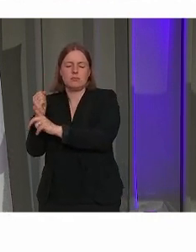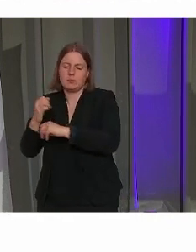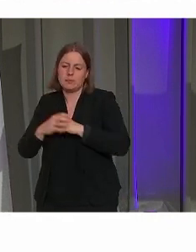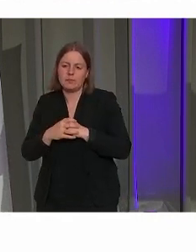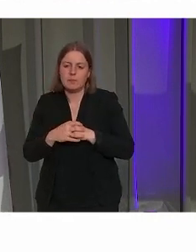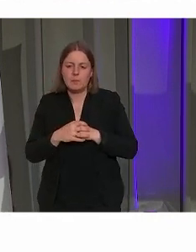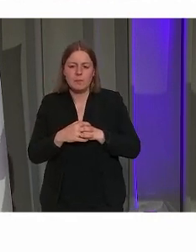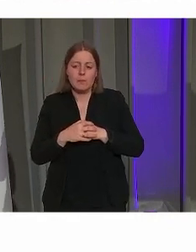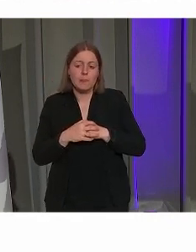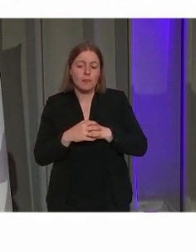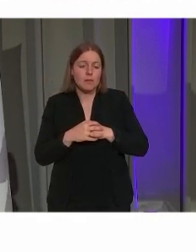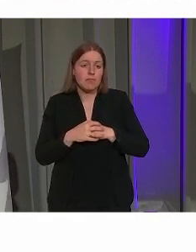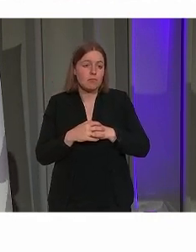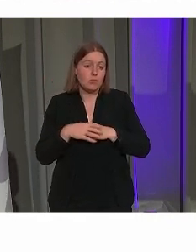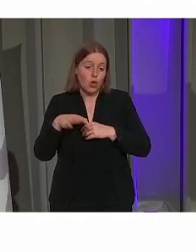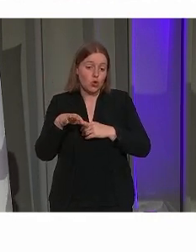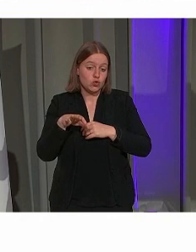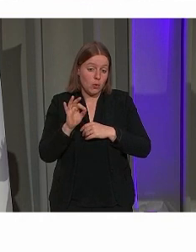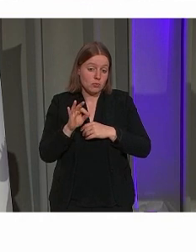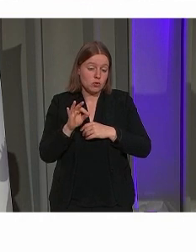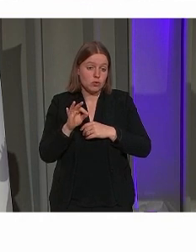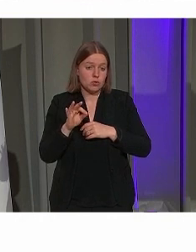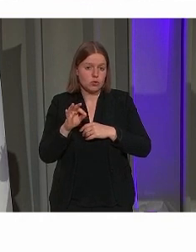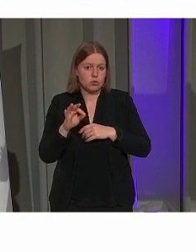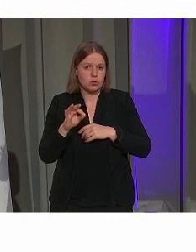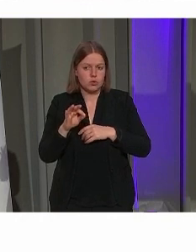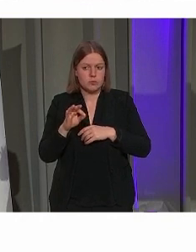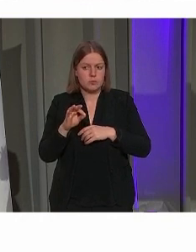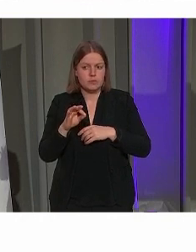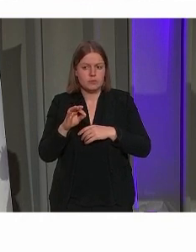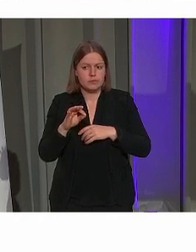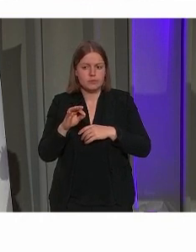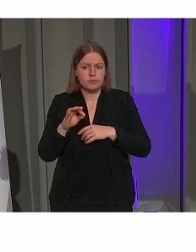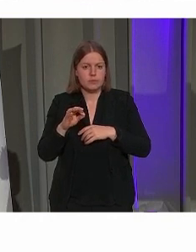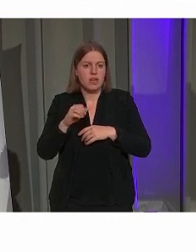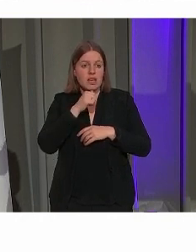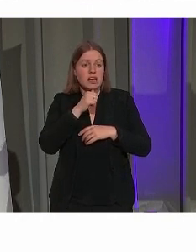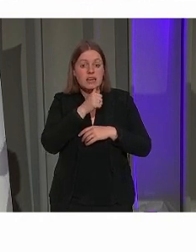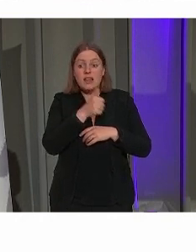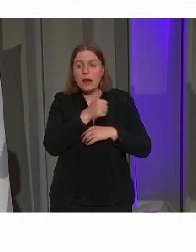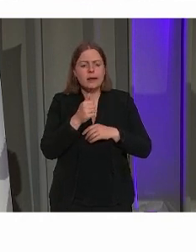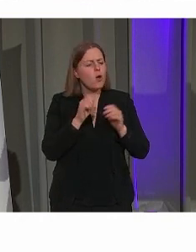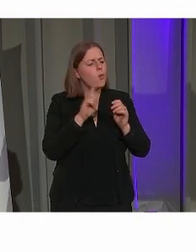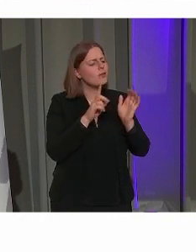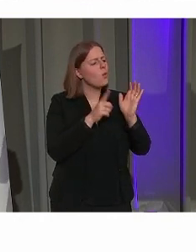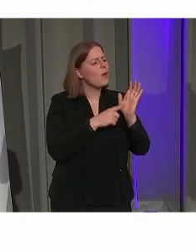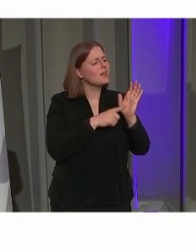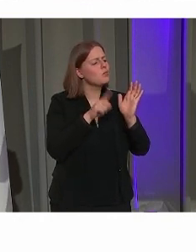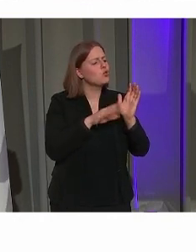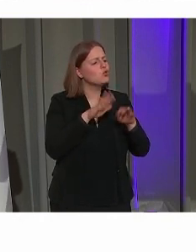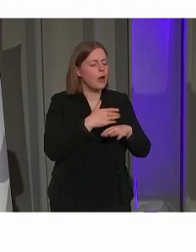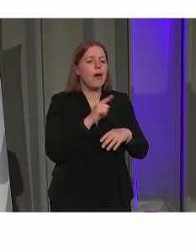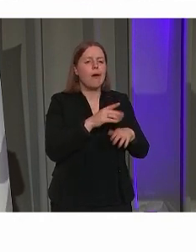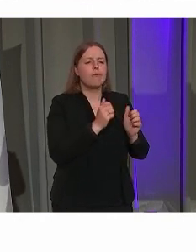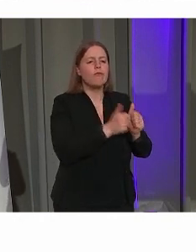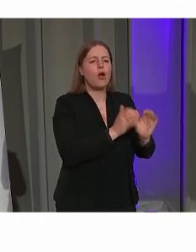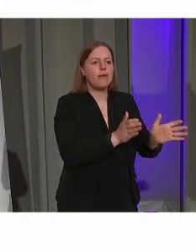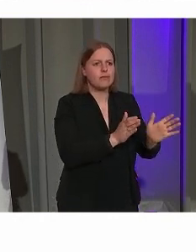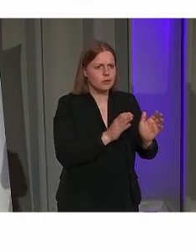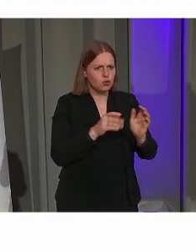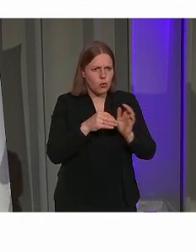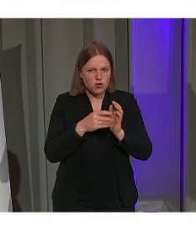ambition. We are working on several issues here. We are going further than what is